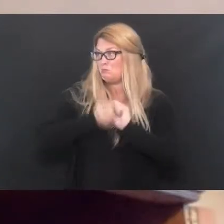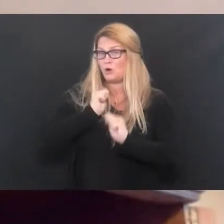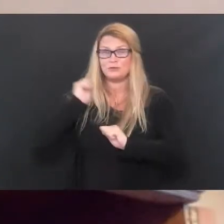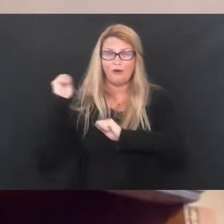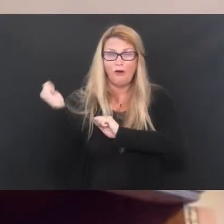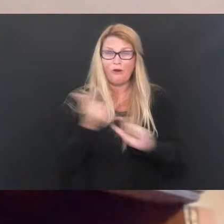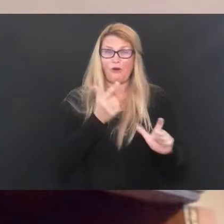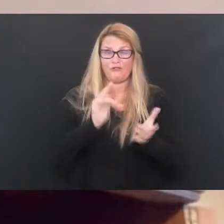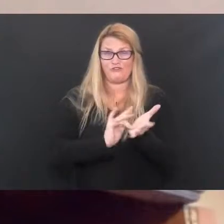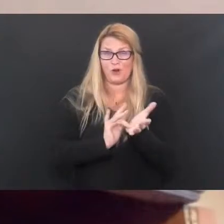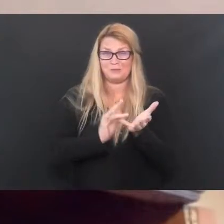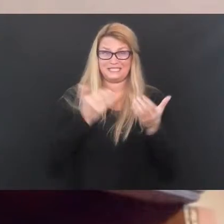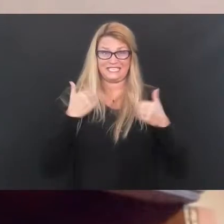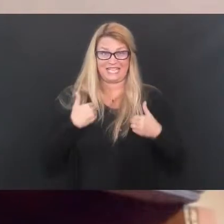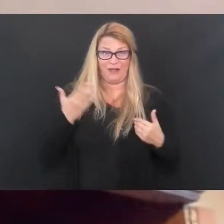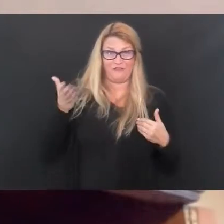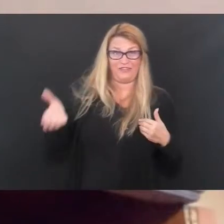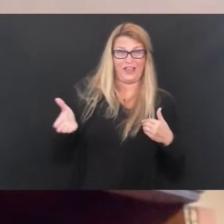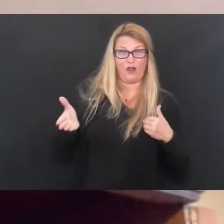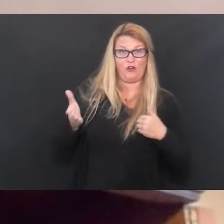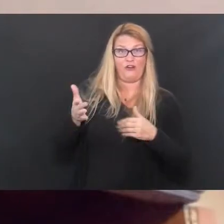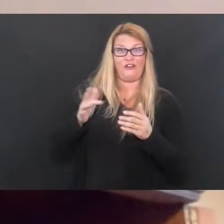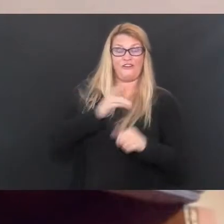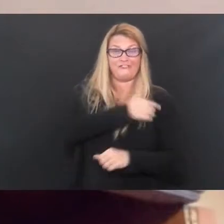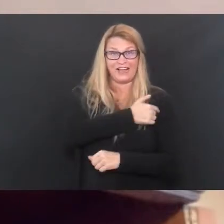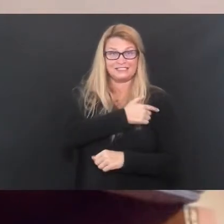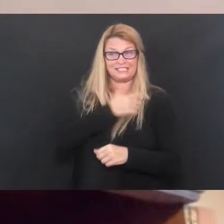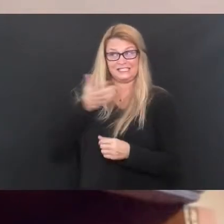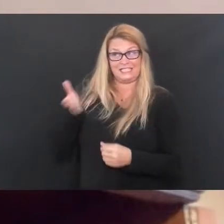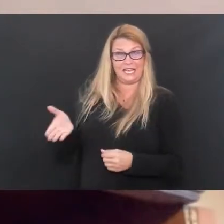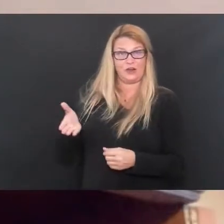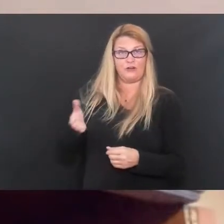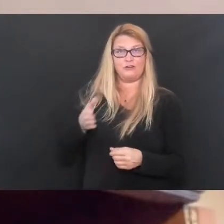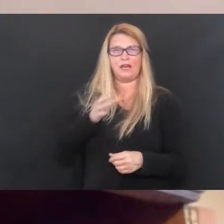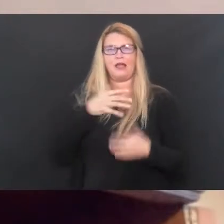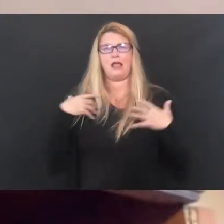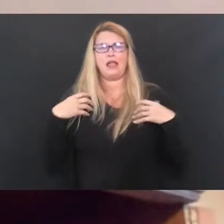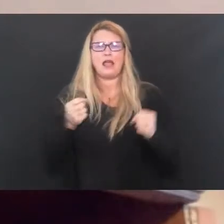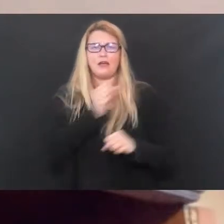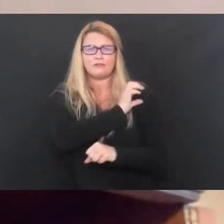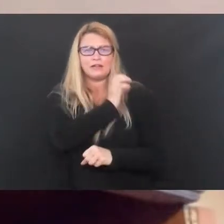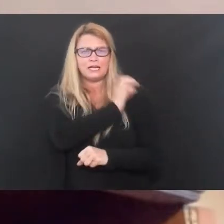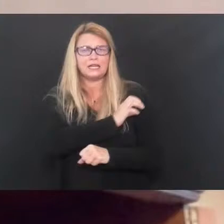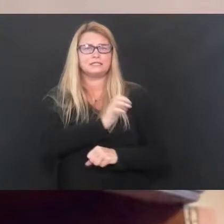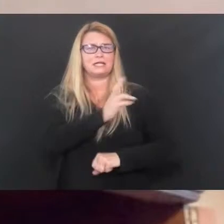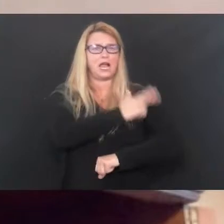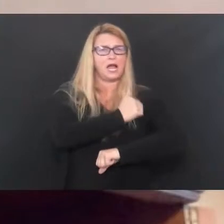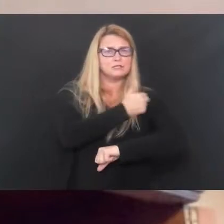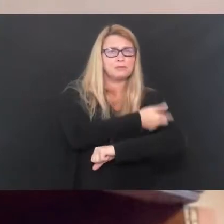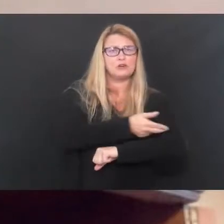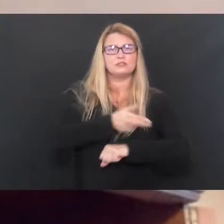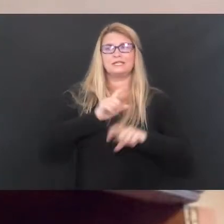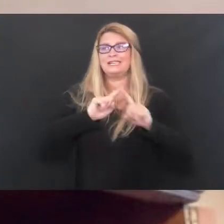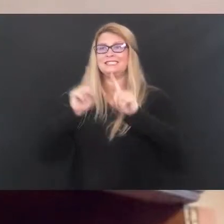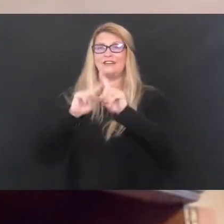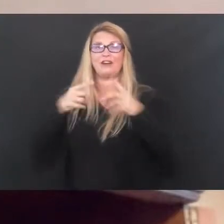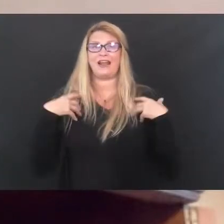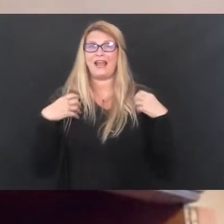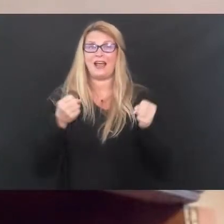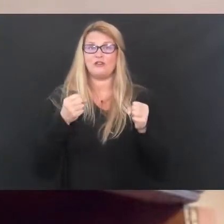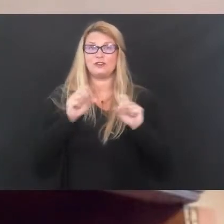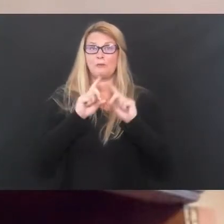have vaccines. Federally qualified health clinics, hospitals, other entities such as local health departments